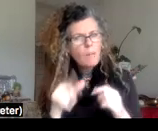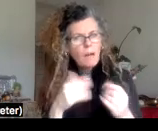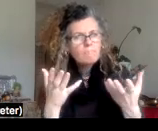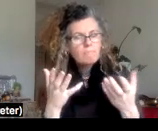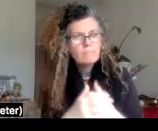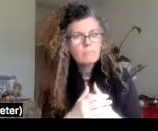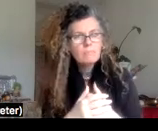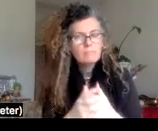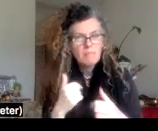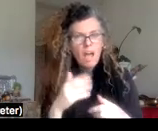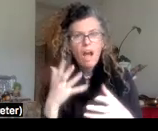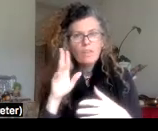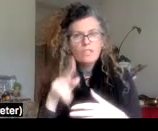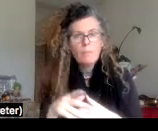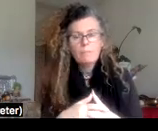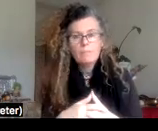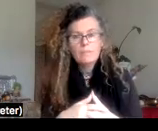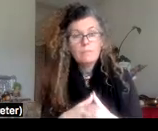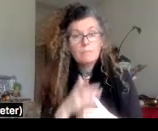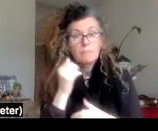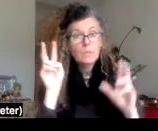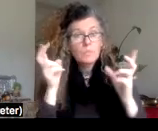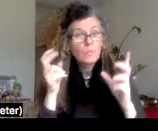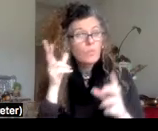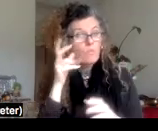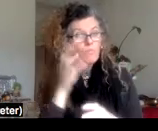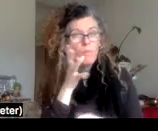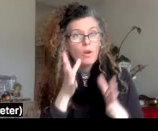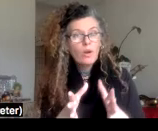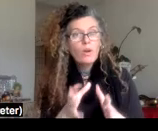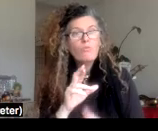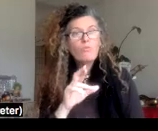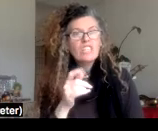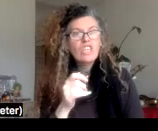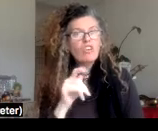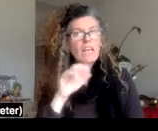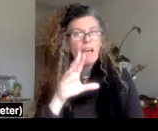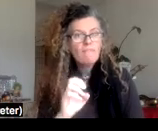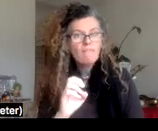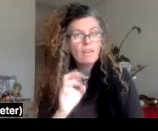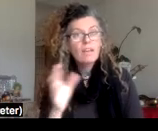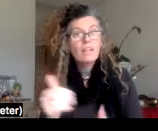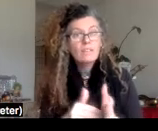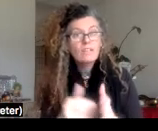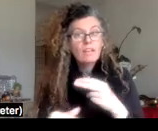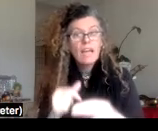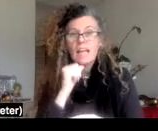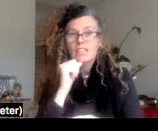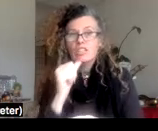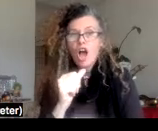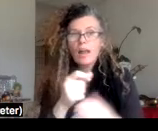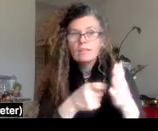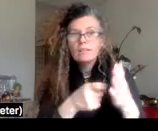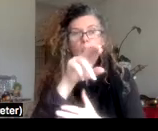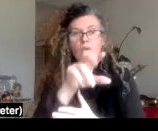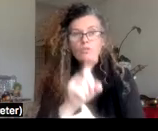that one of the best quotes I've heard recently was from a farmer, and he said, regenerative is not prescriptive, it's adaptive. Yeah. And it was